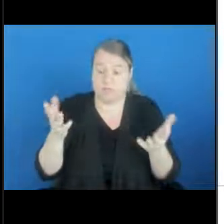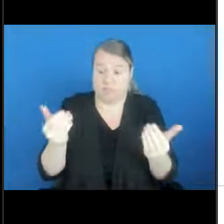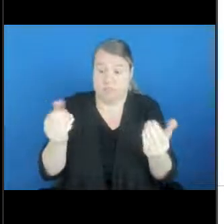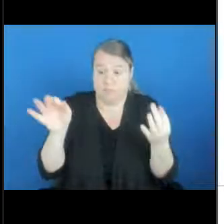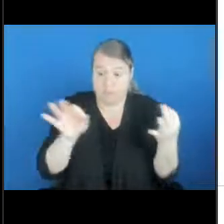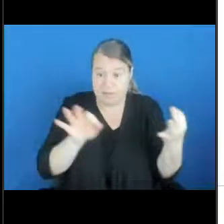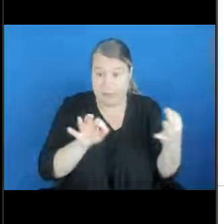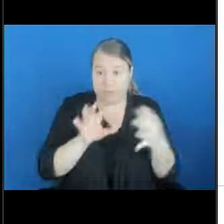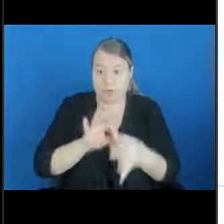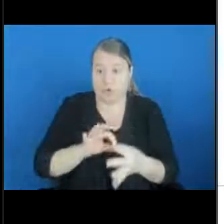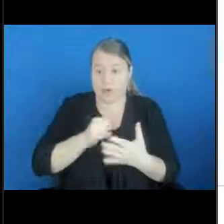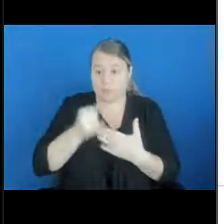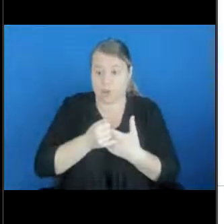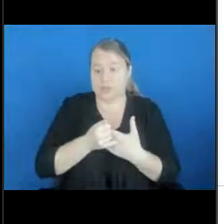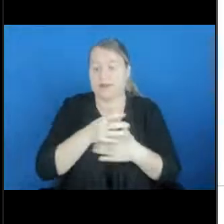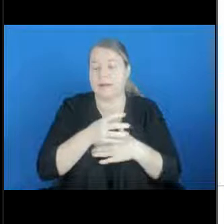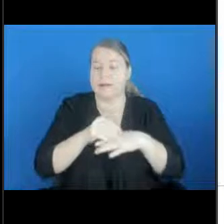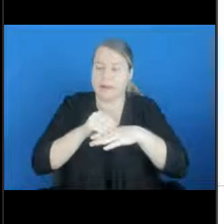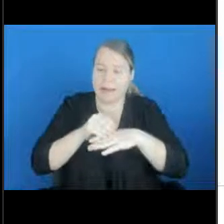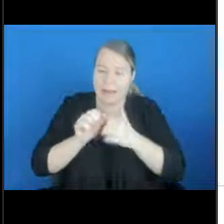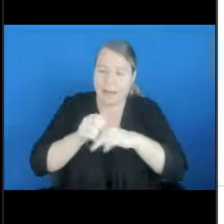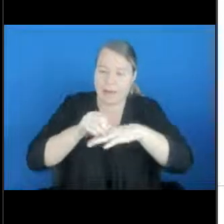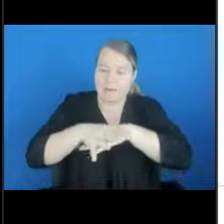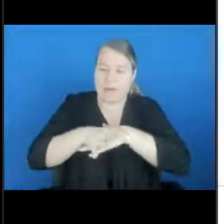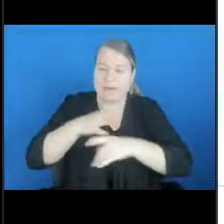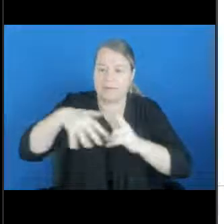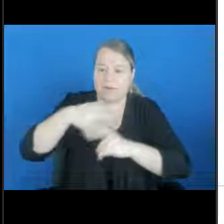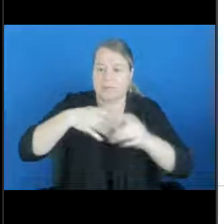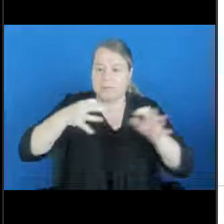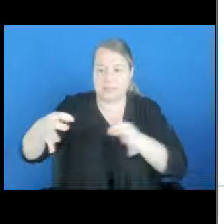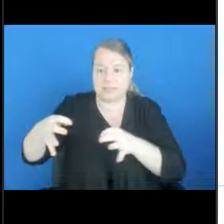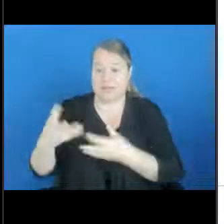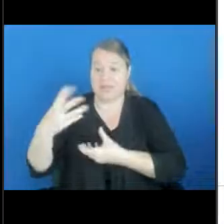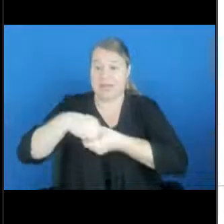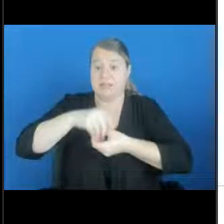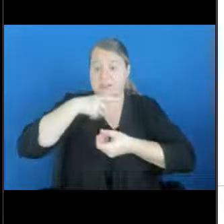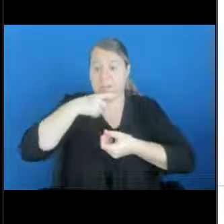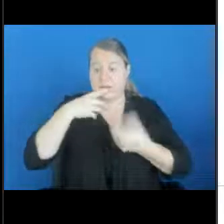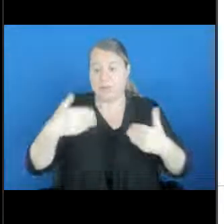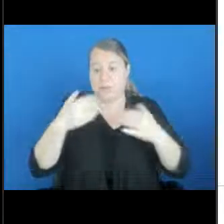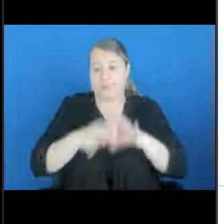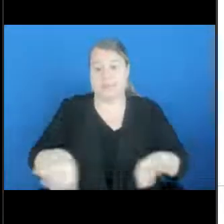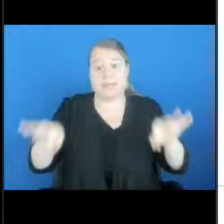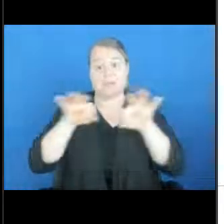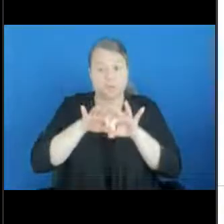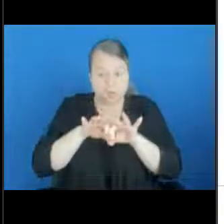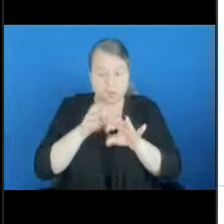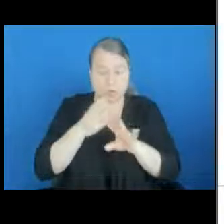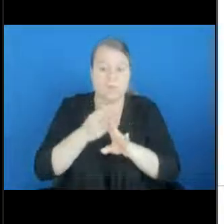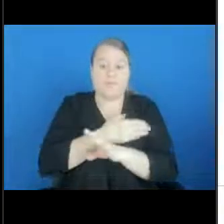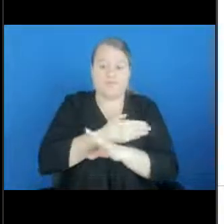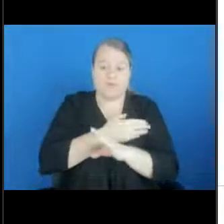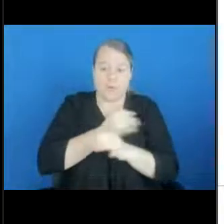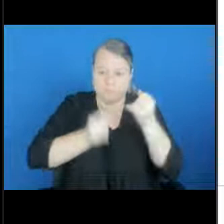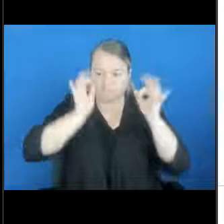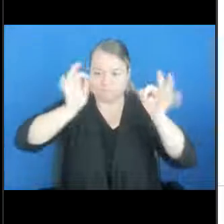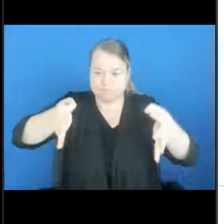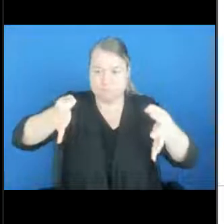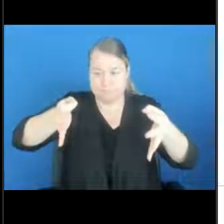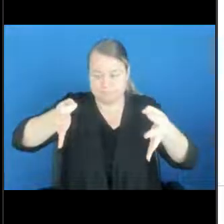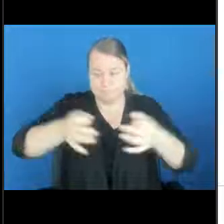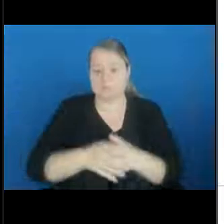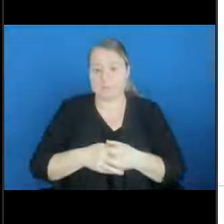and environmental decisions. Engaging public involvement is an essential step for making a final decision, and the